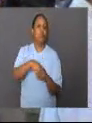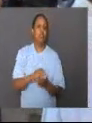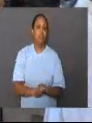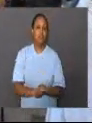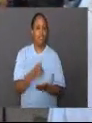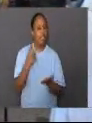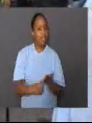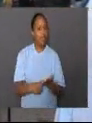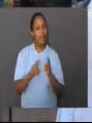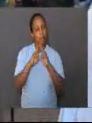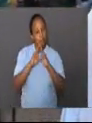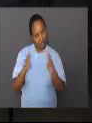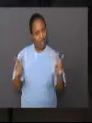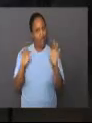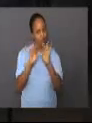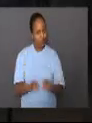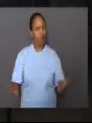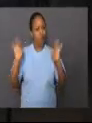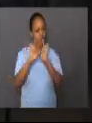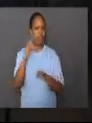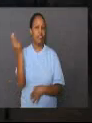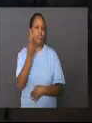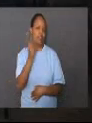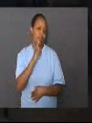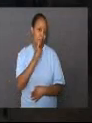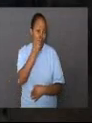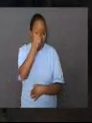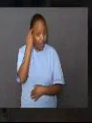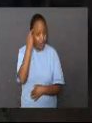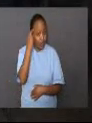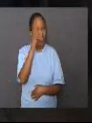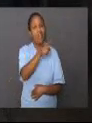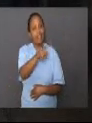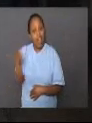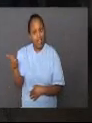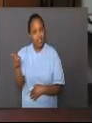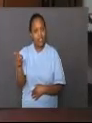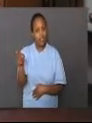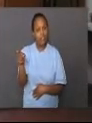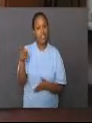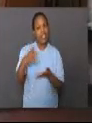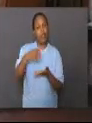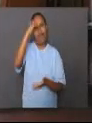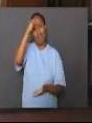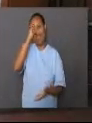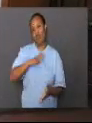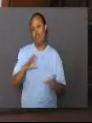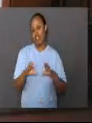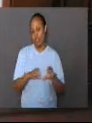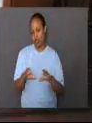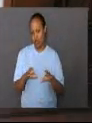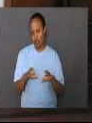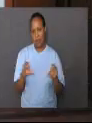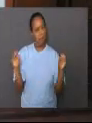This is a very important benefit because it allows you to become educated